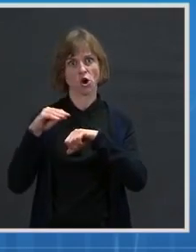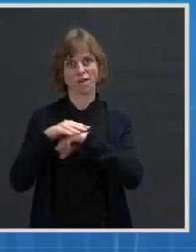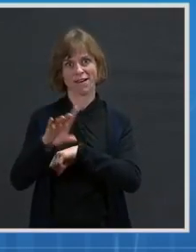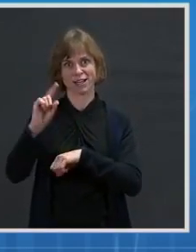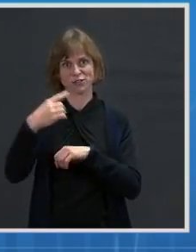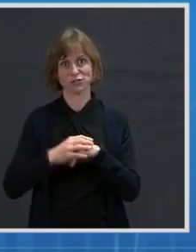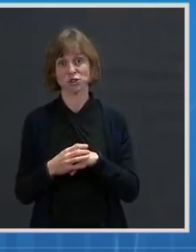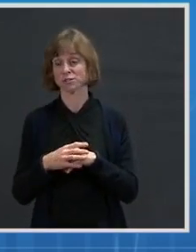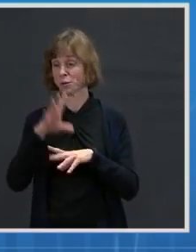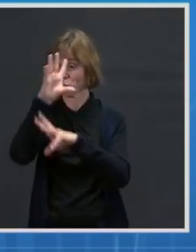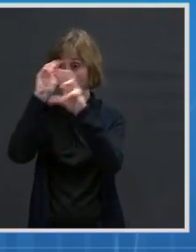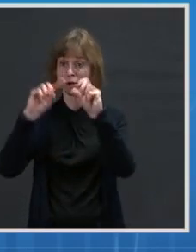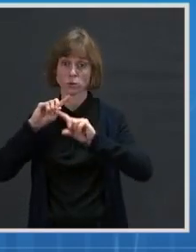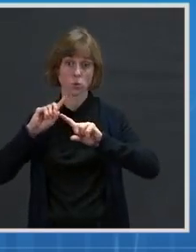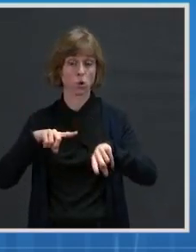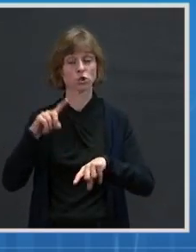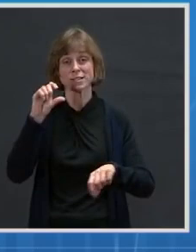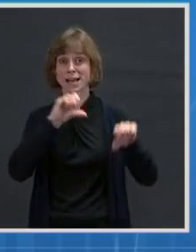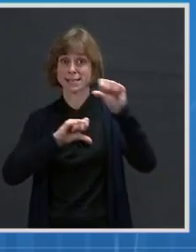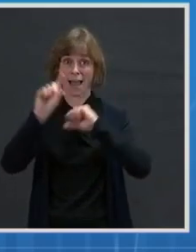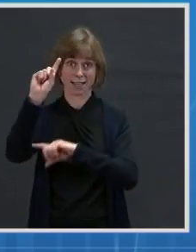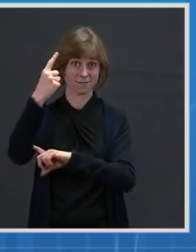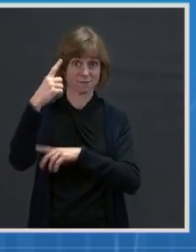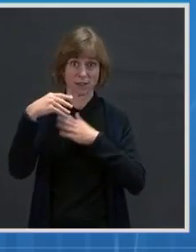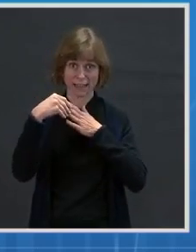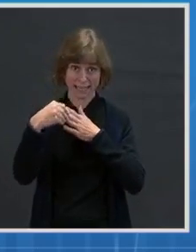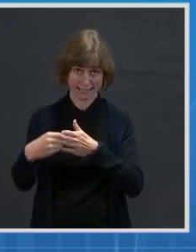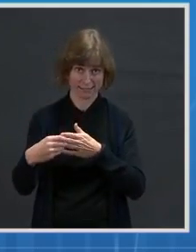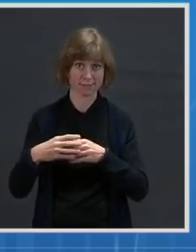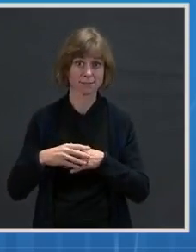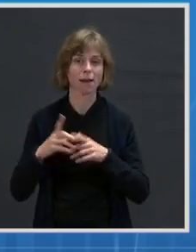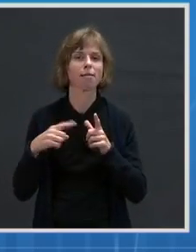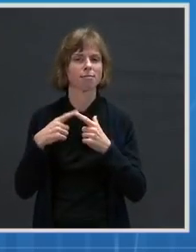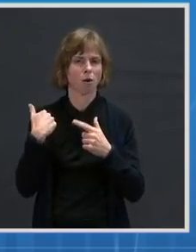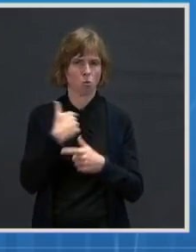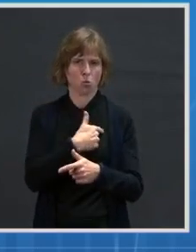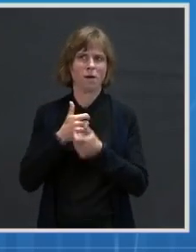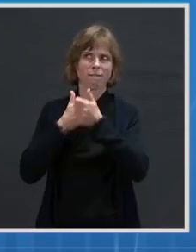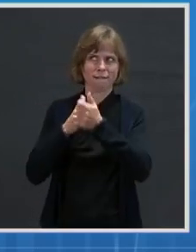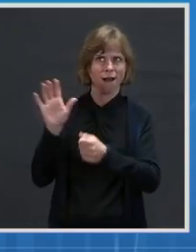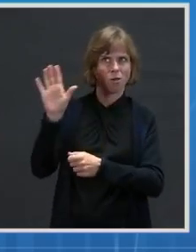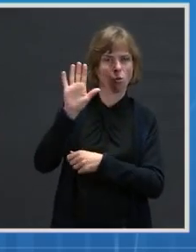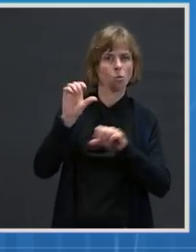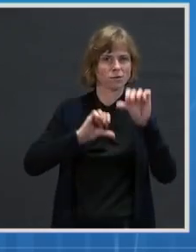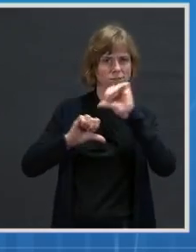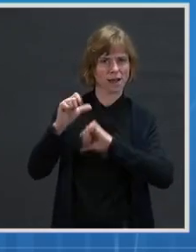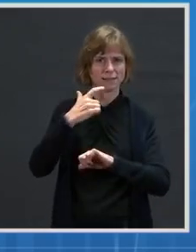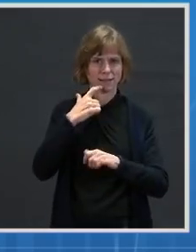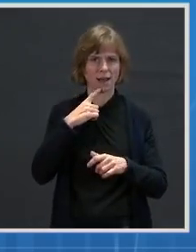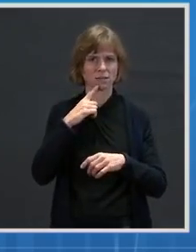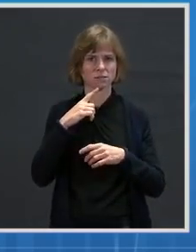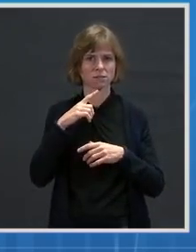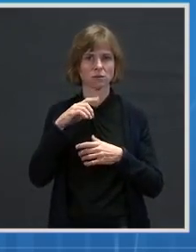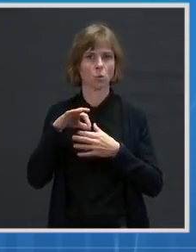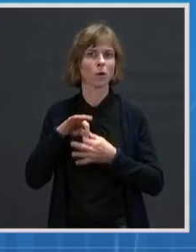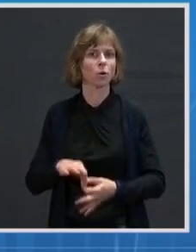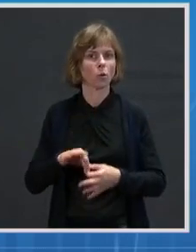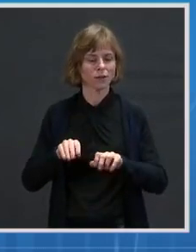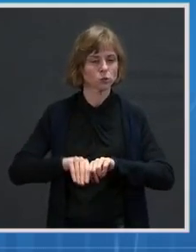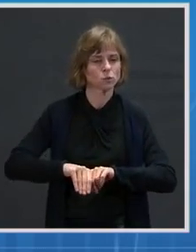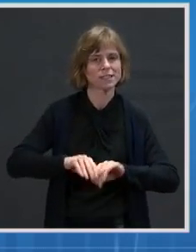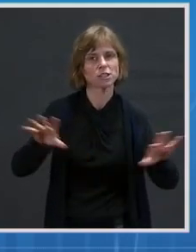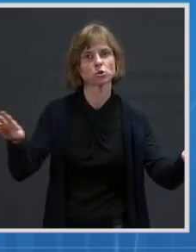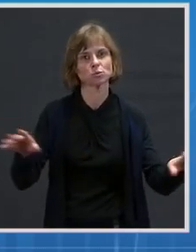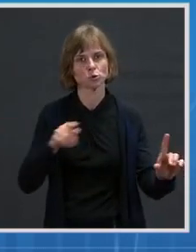let science lead, and then we will rapidly follow that up with a strategy, both distribution and targeting and